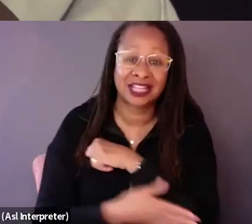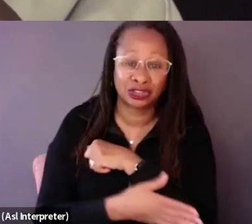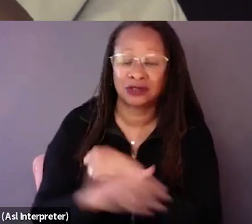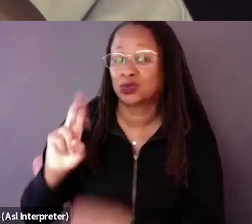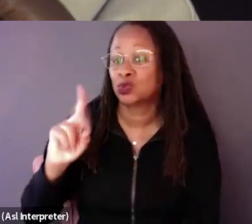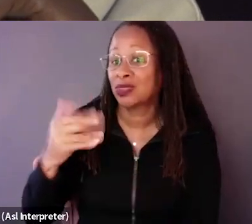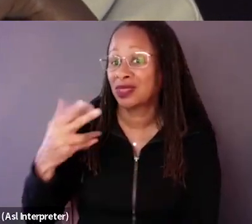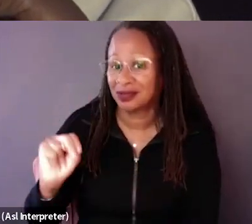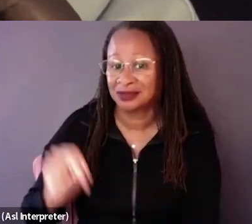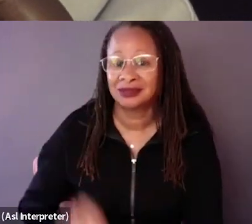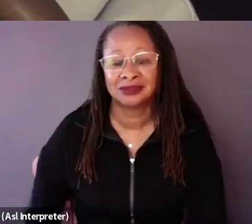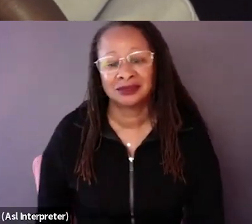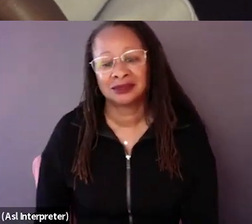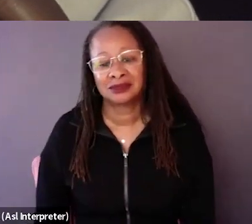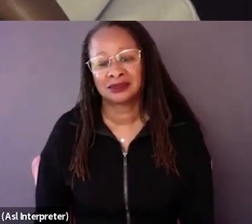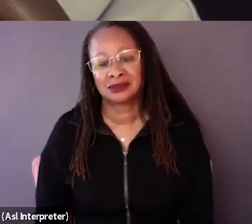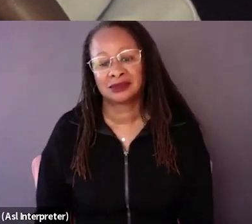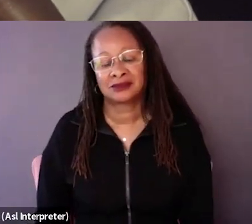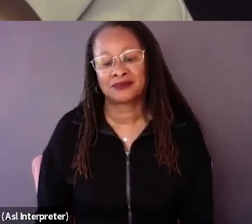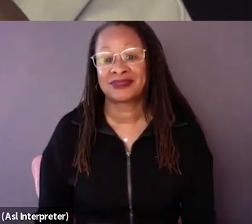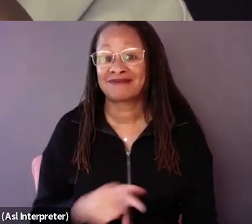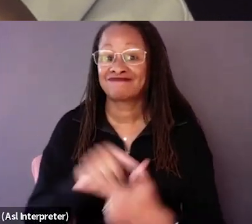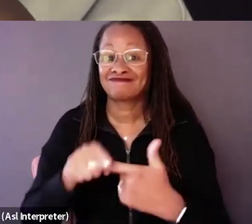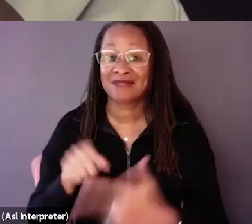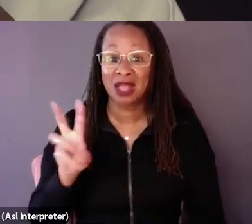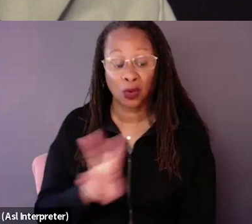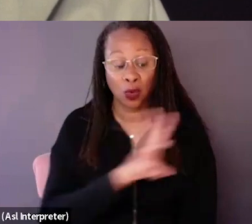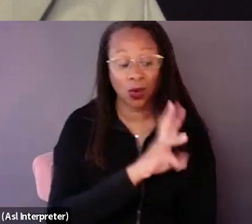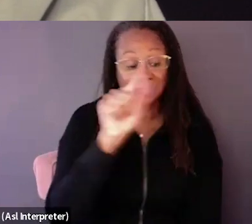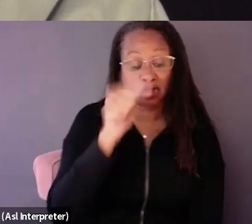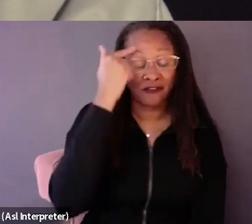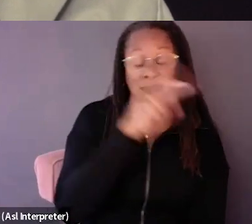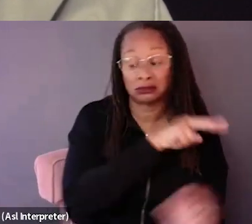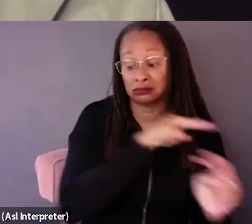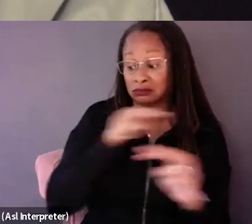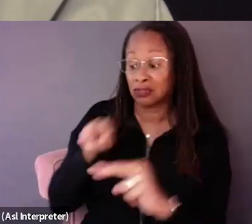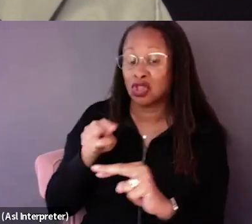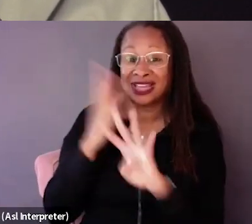We've had, before Bobby, there was Kizza Besigye, who was also intelligent.